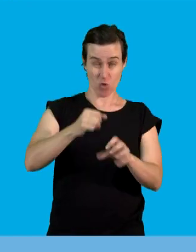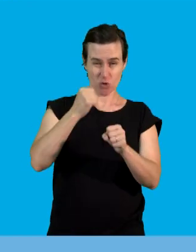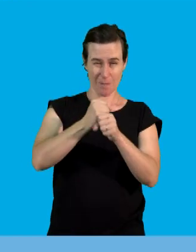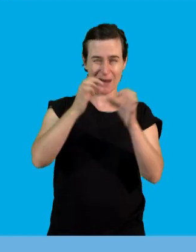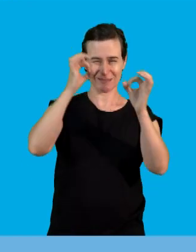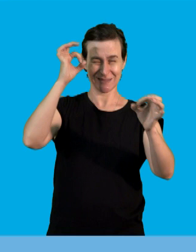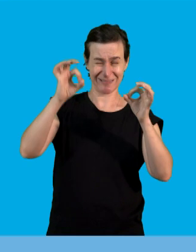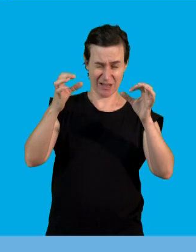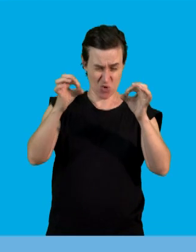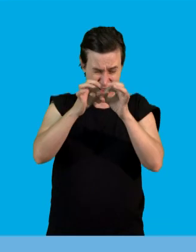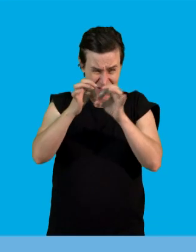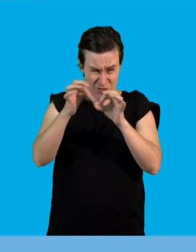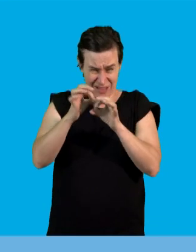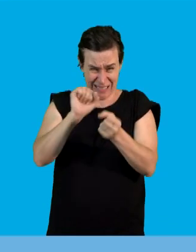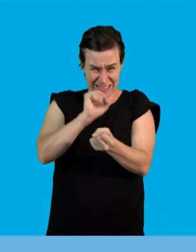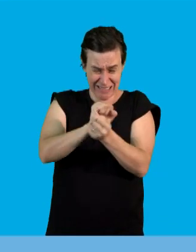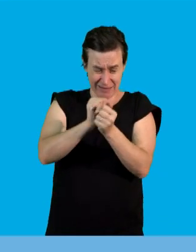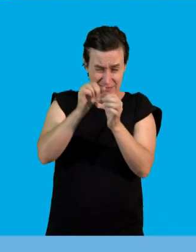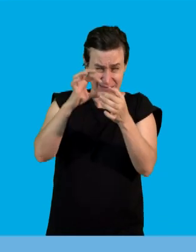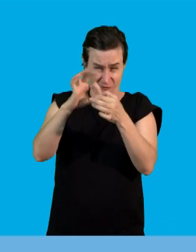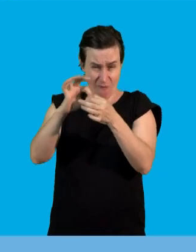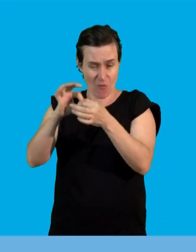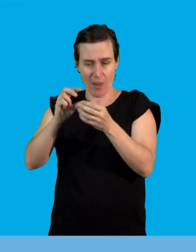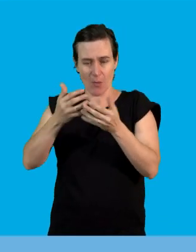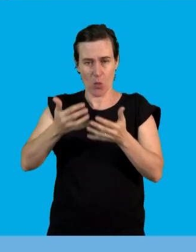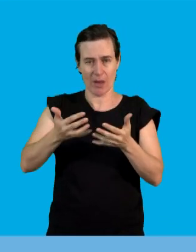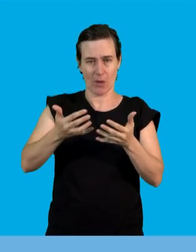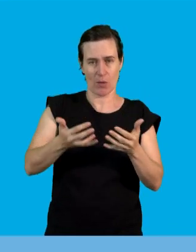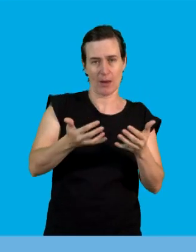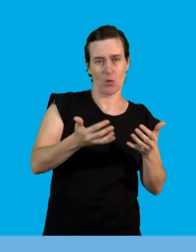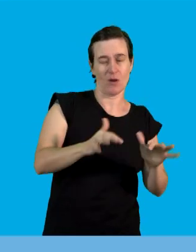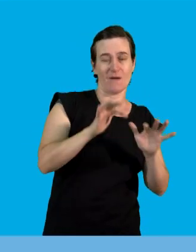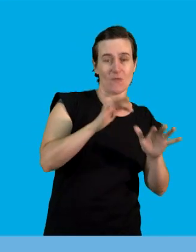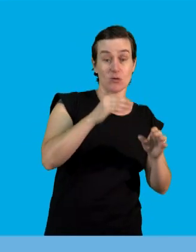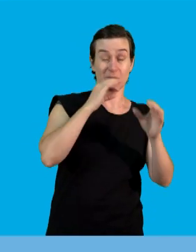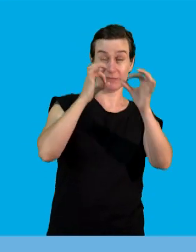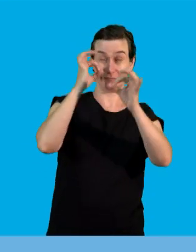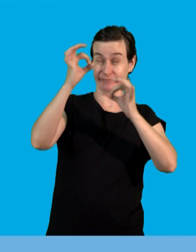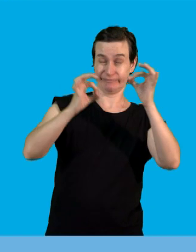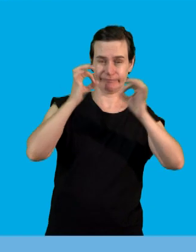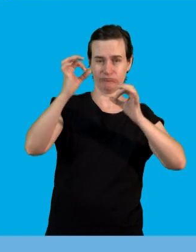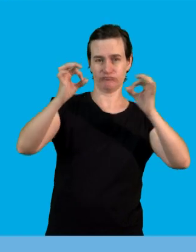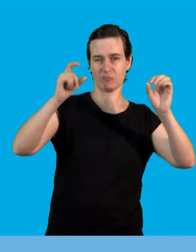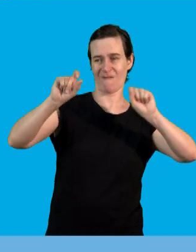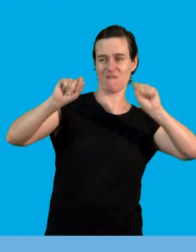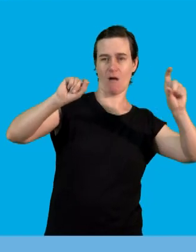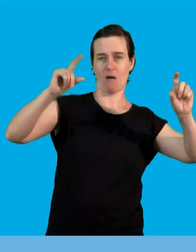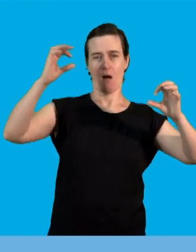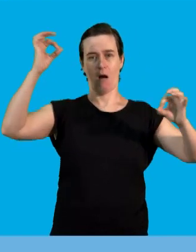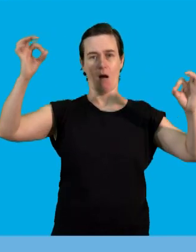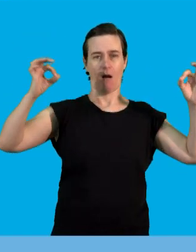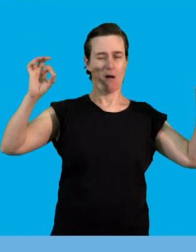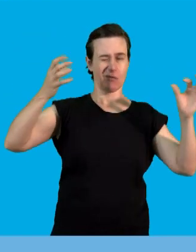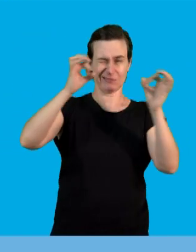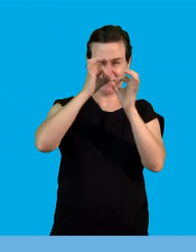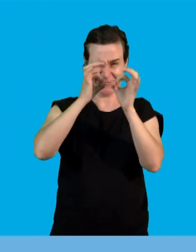holding the particles together in a solid, they become weaker and weaker, hence the particles will start to move away from each other. So when you're moving now